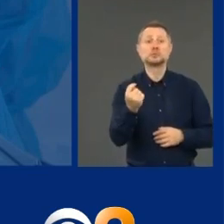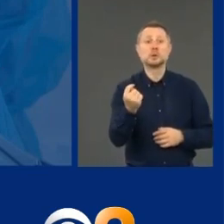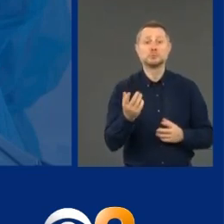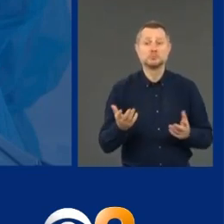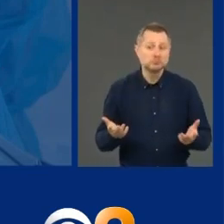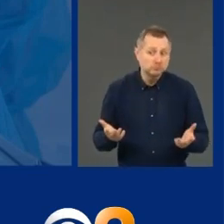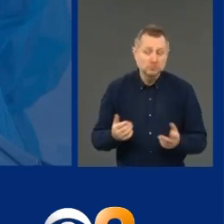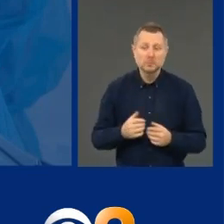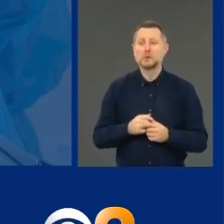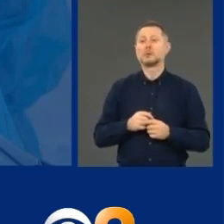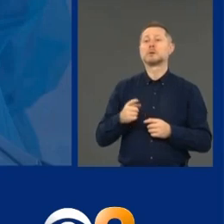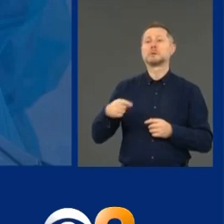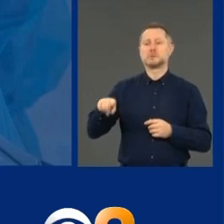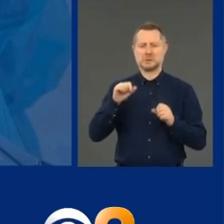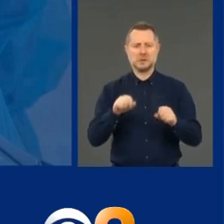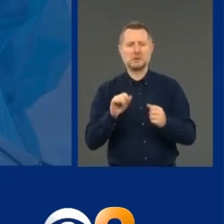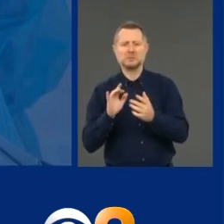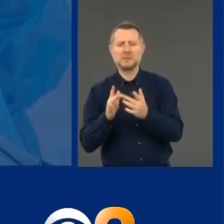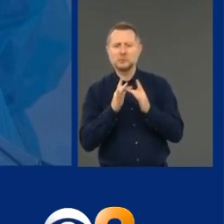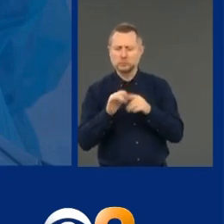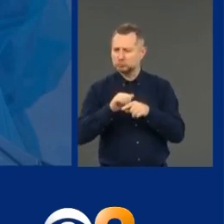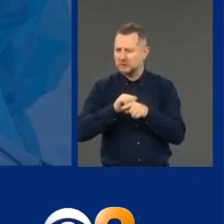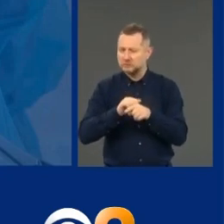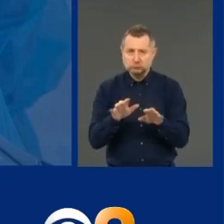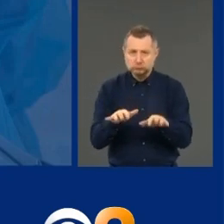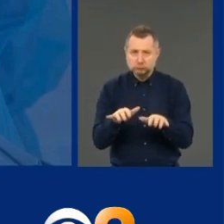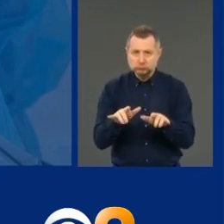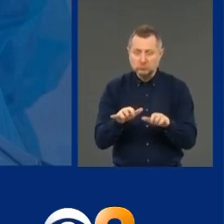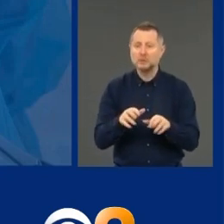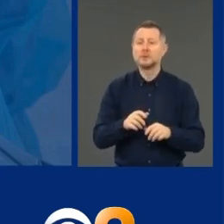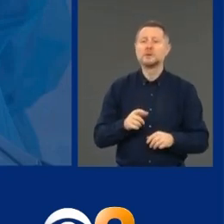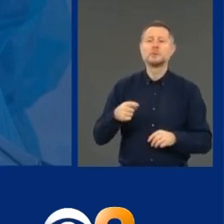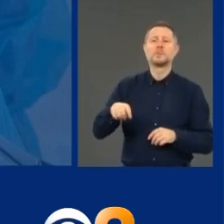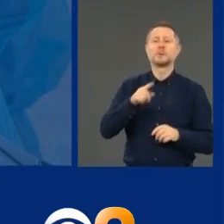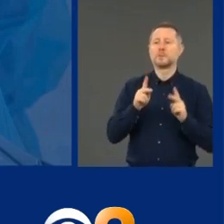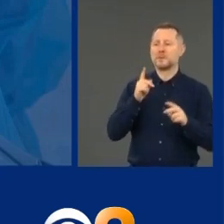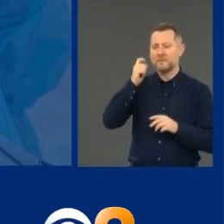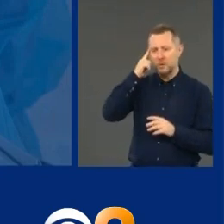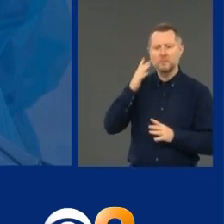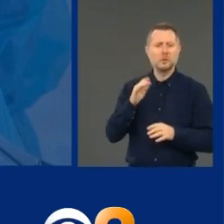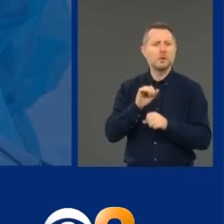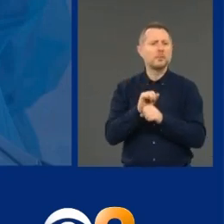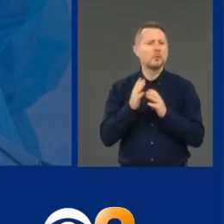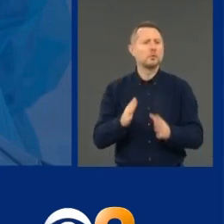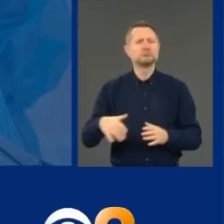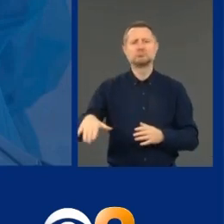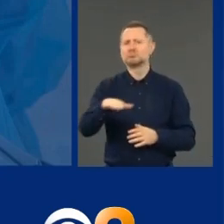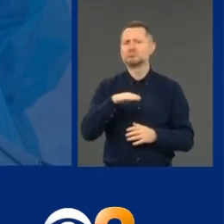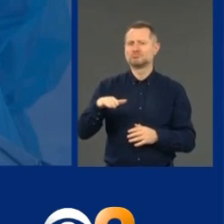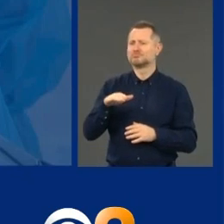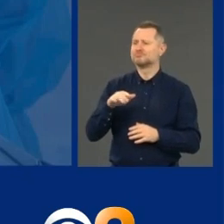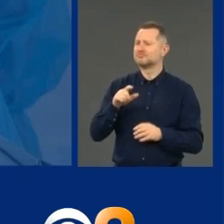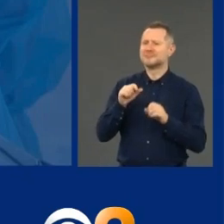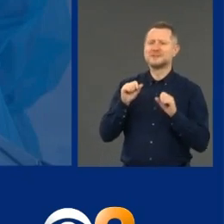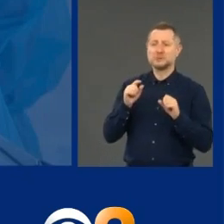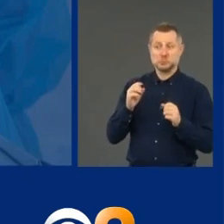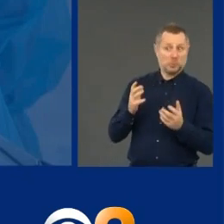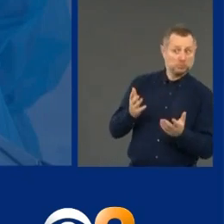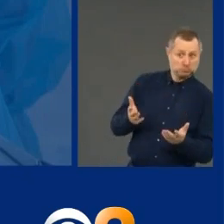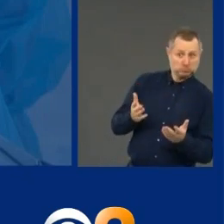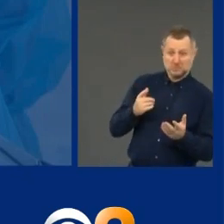these trainings online. Many of them are government employees, and we agreed, and I thank the county executives